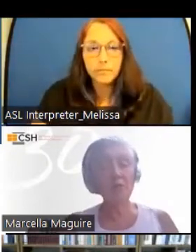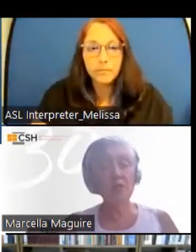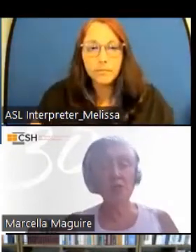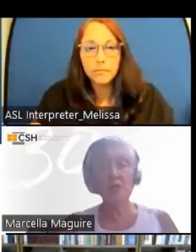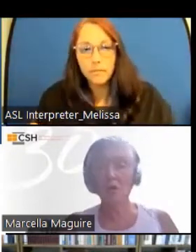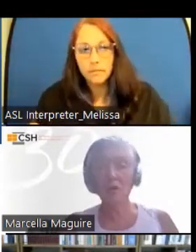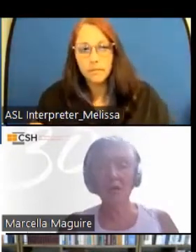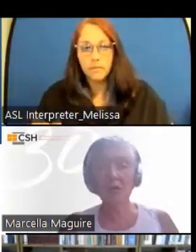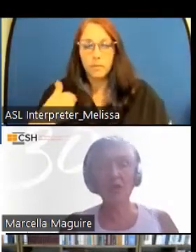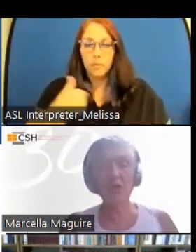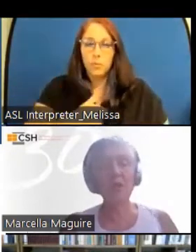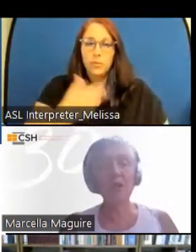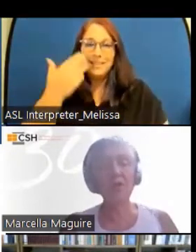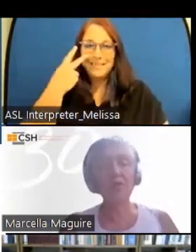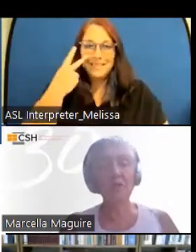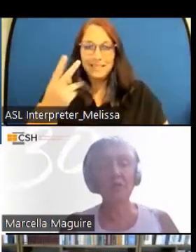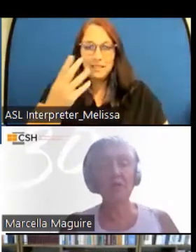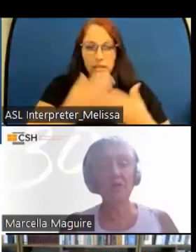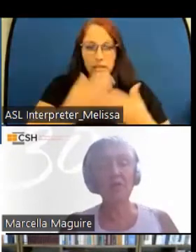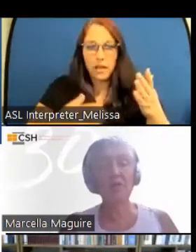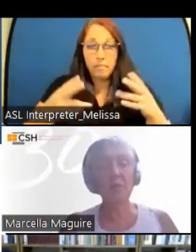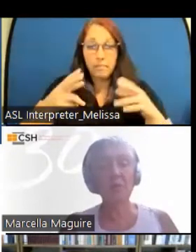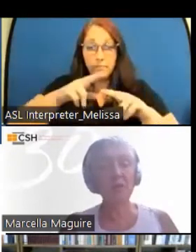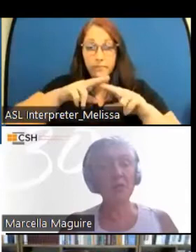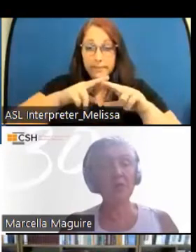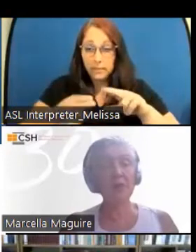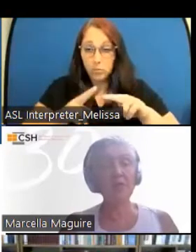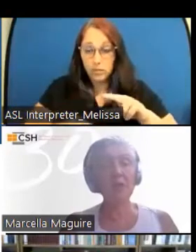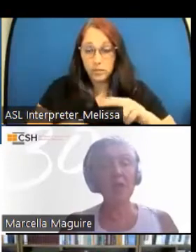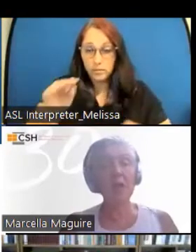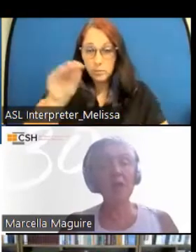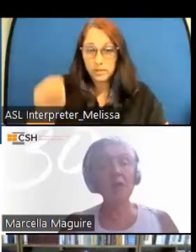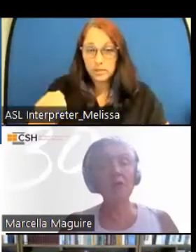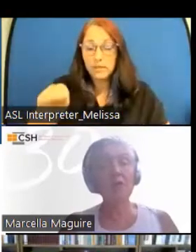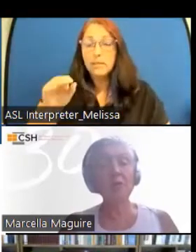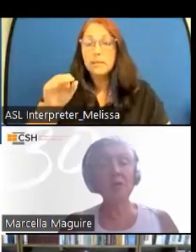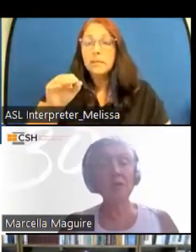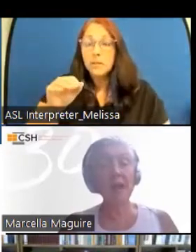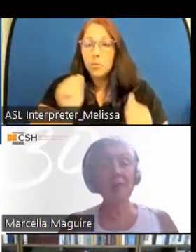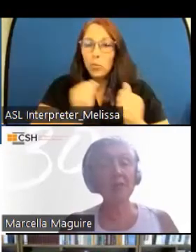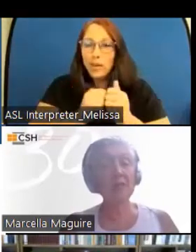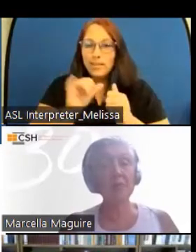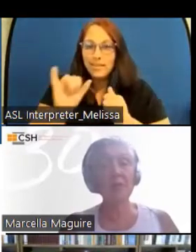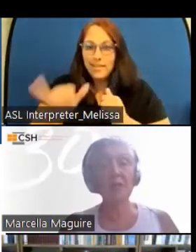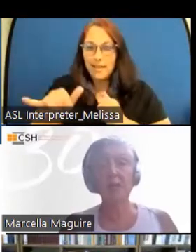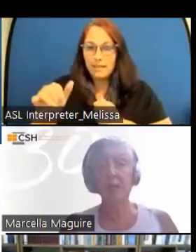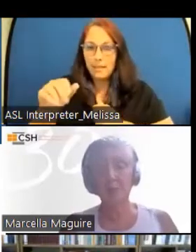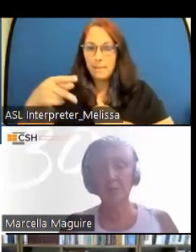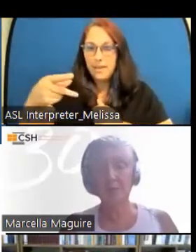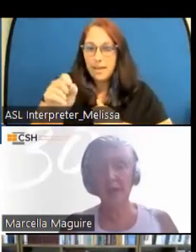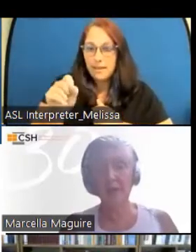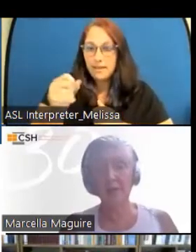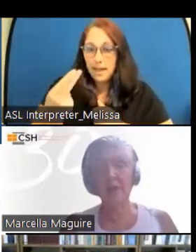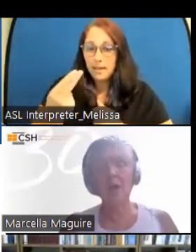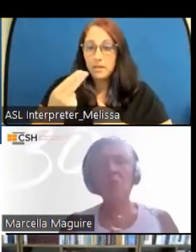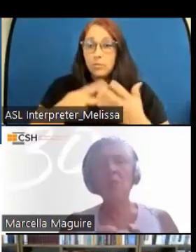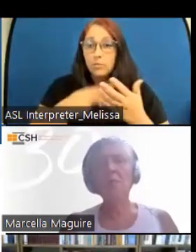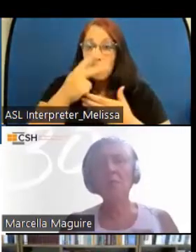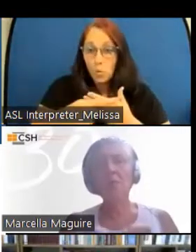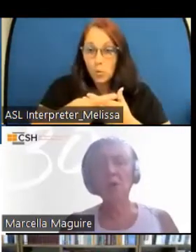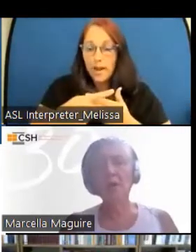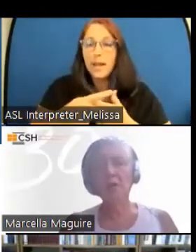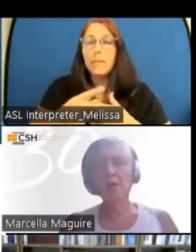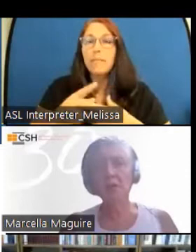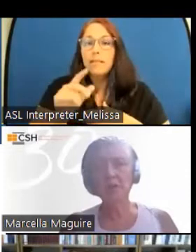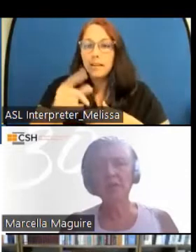there's research, always happy to share that has demonstrated that permanent supportive housing can also increase housing instability and improve health. Remember,